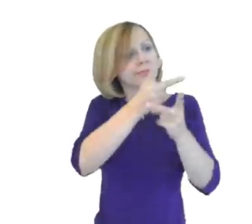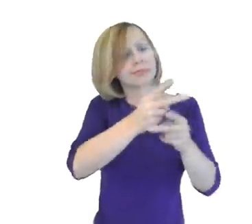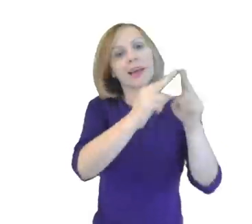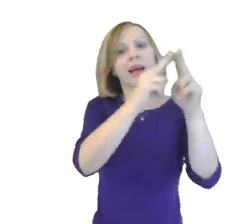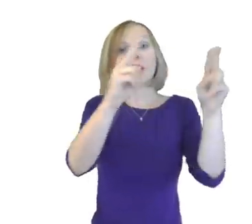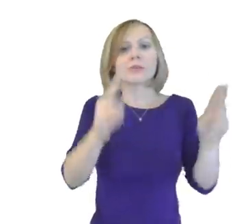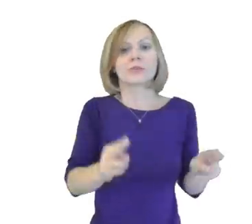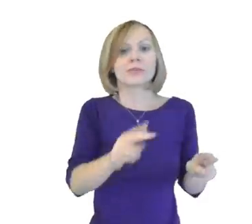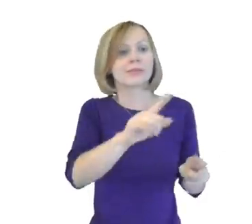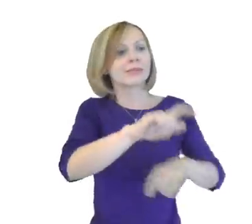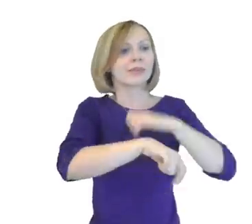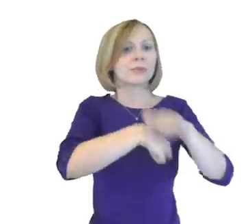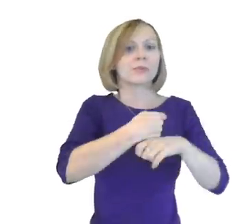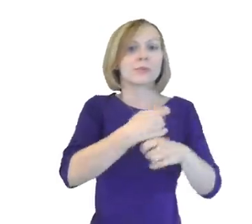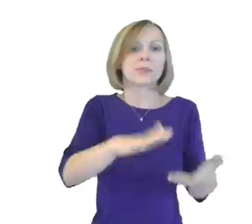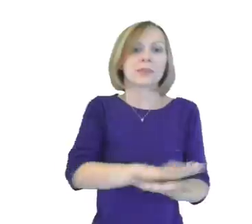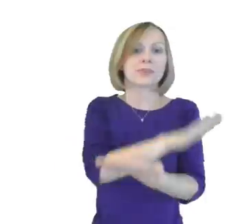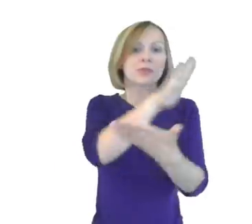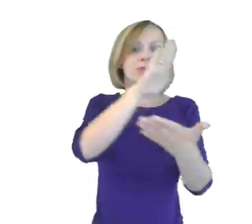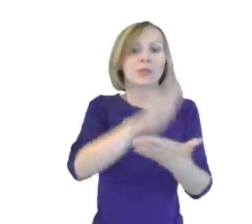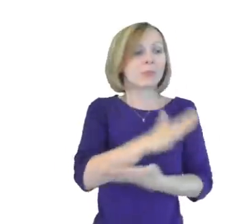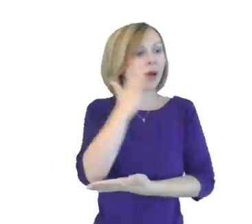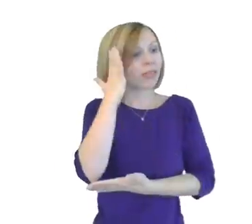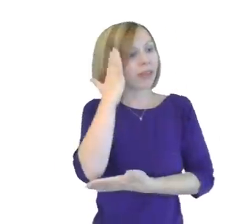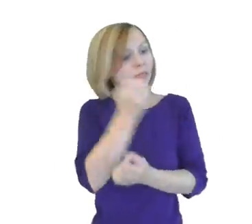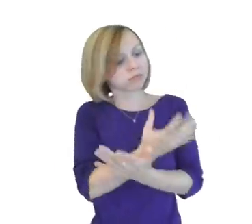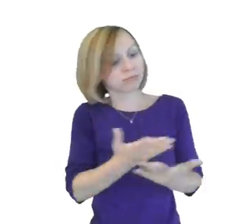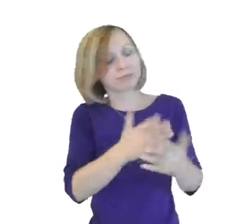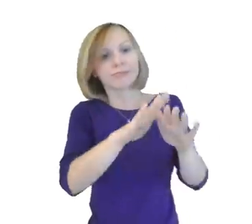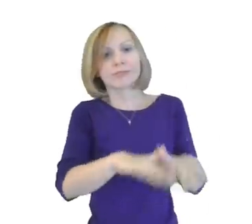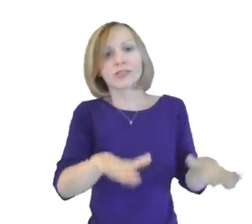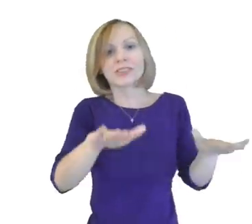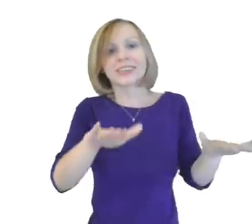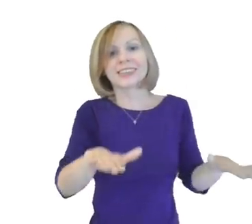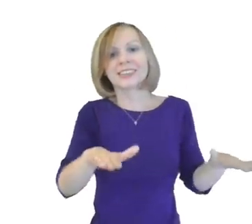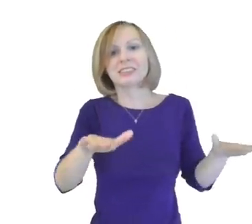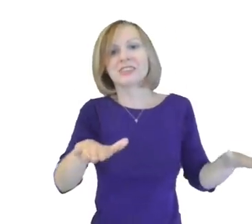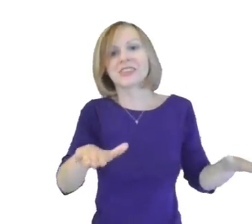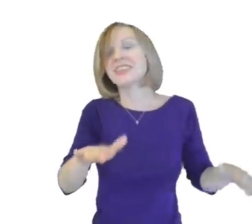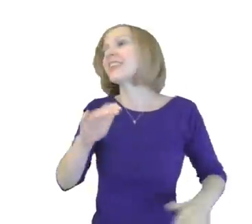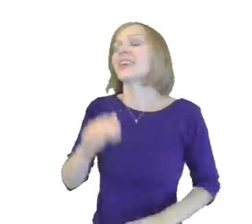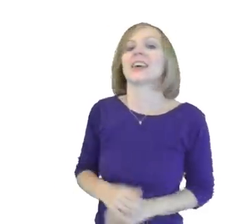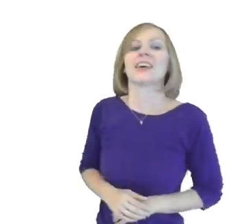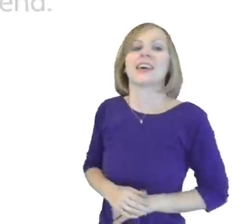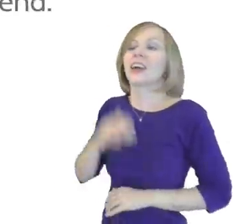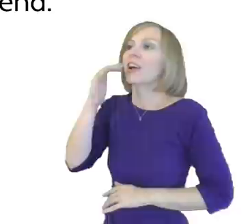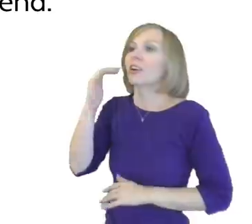to keep house, and to be a joyful mother of